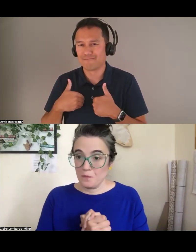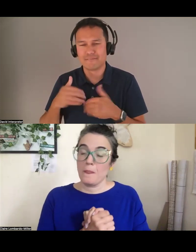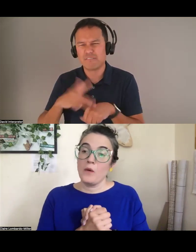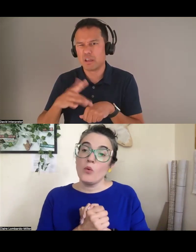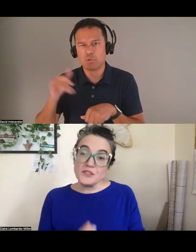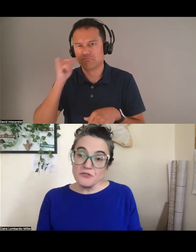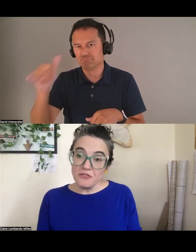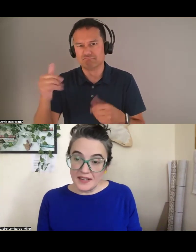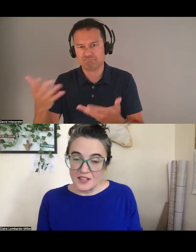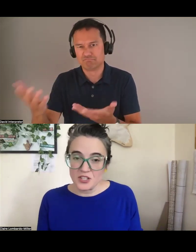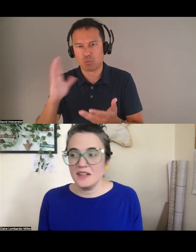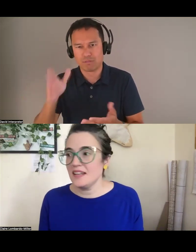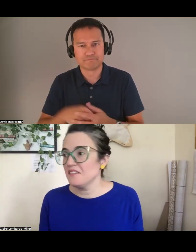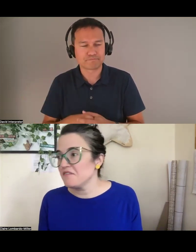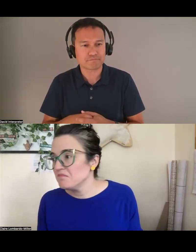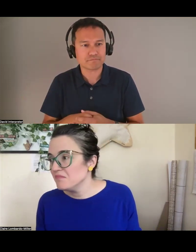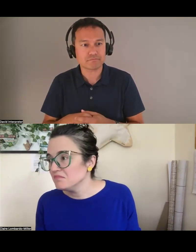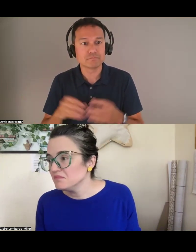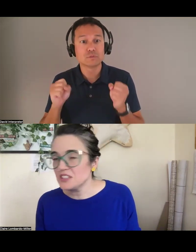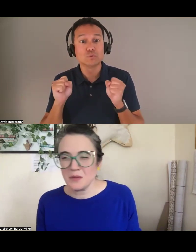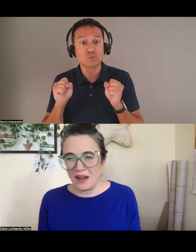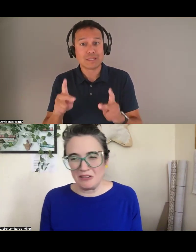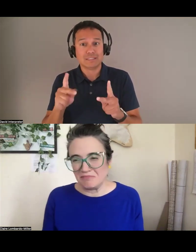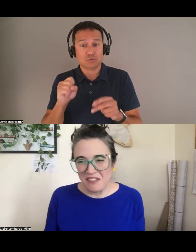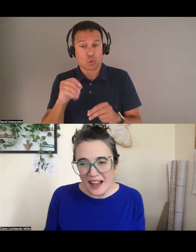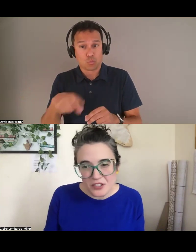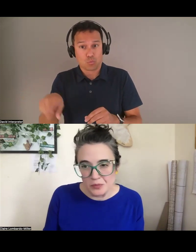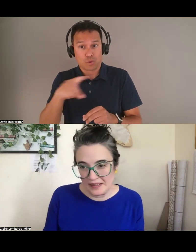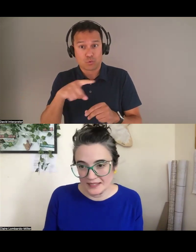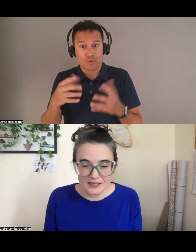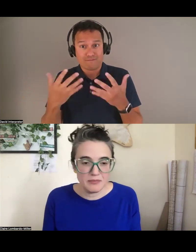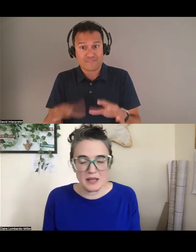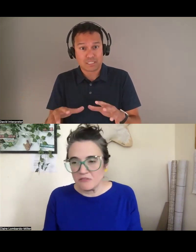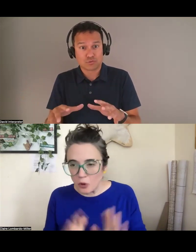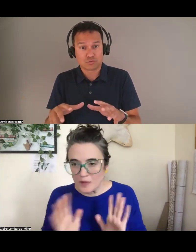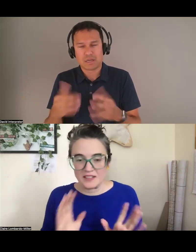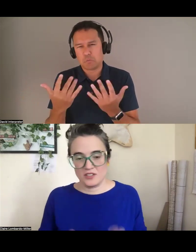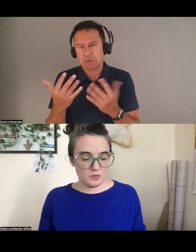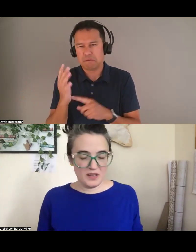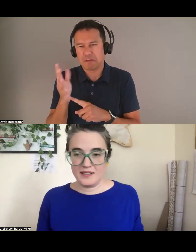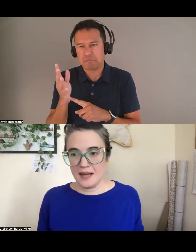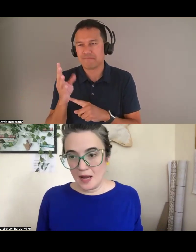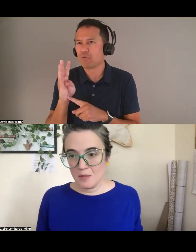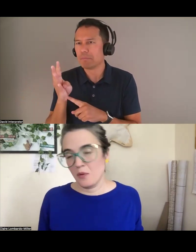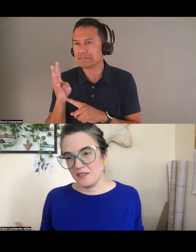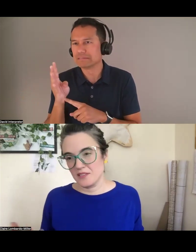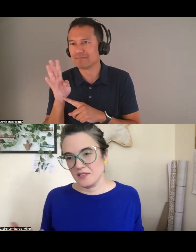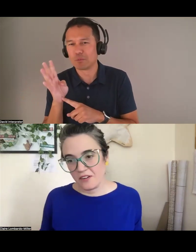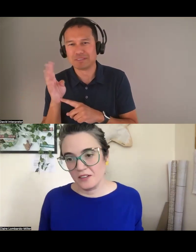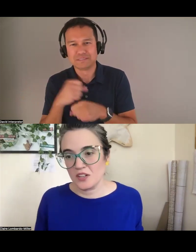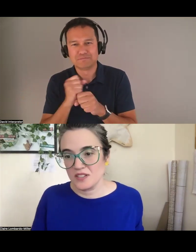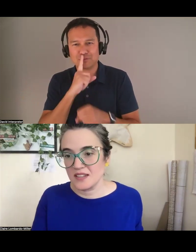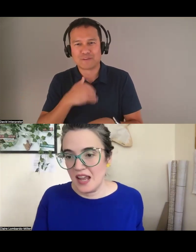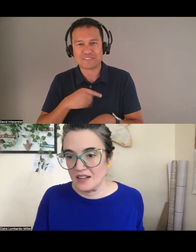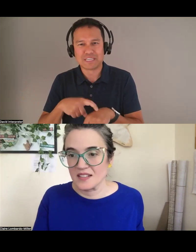So once you finish, I'm going to give just about 5-ish minutes, maybe 4 minutes, just because time. I want to have some time